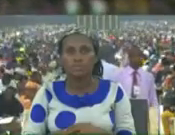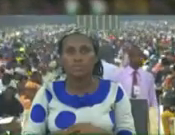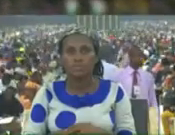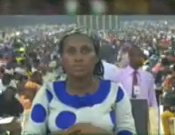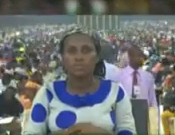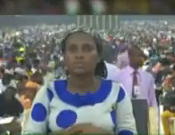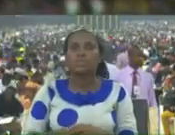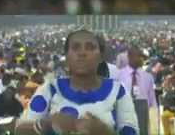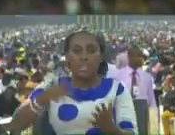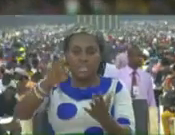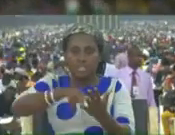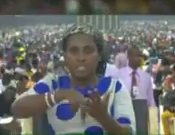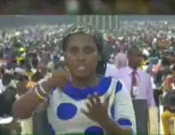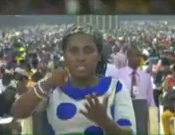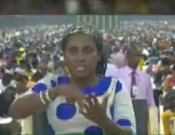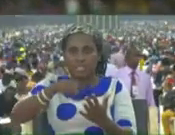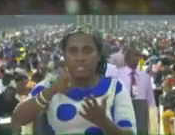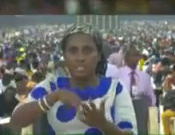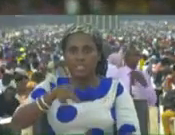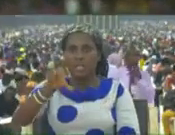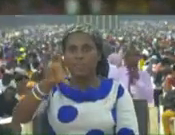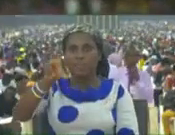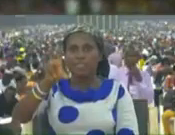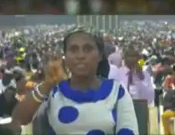Psalm 30.